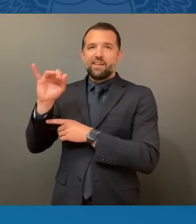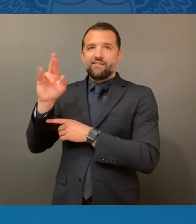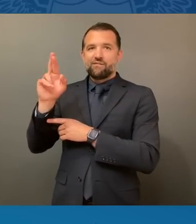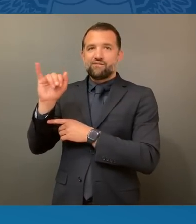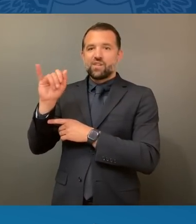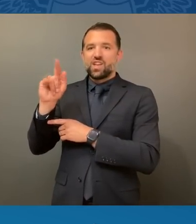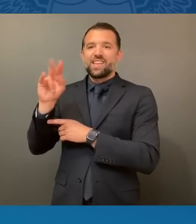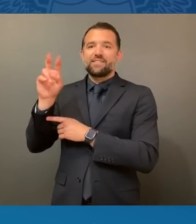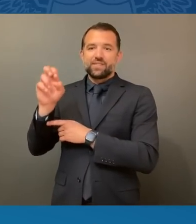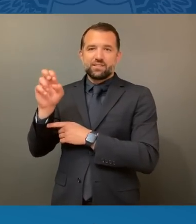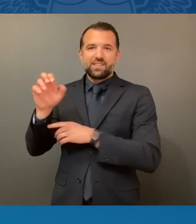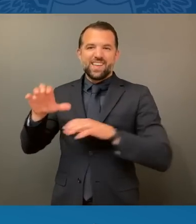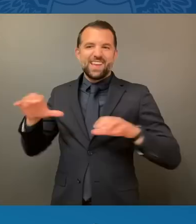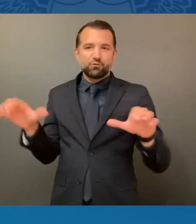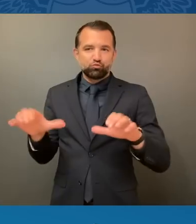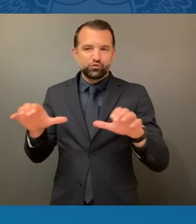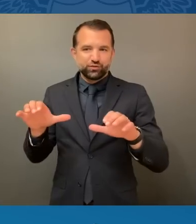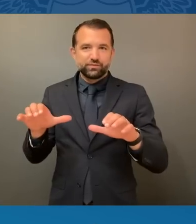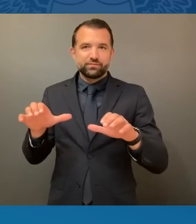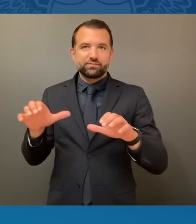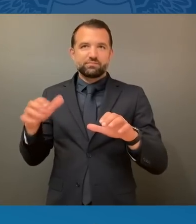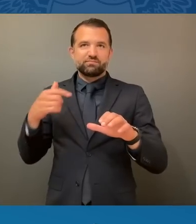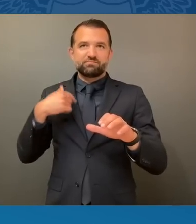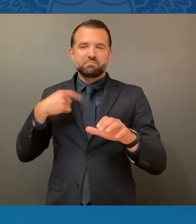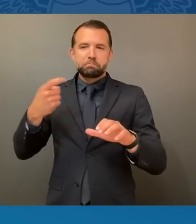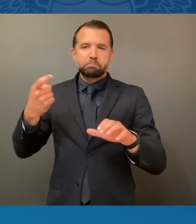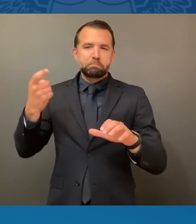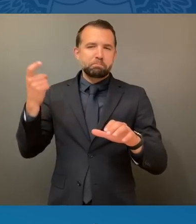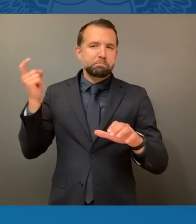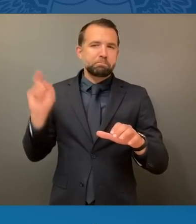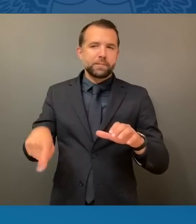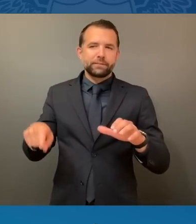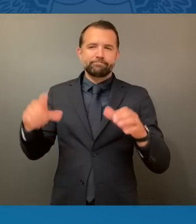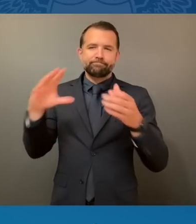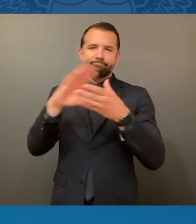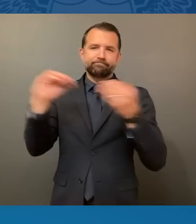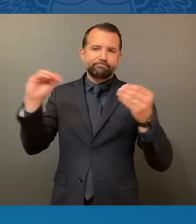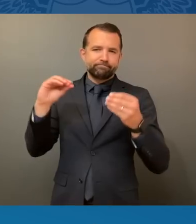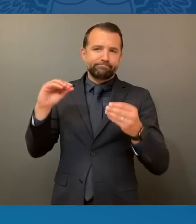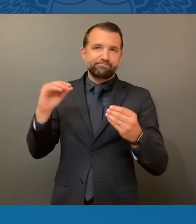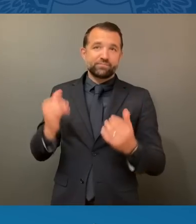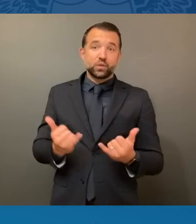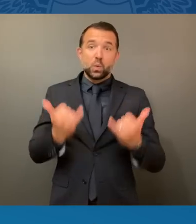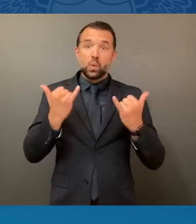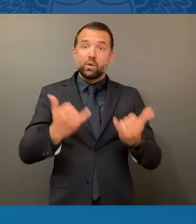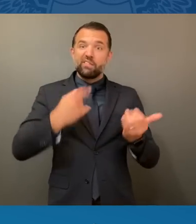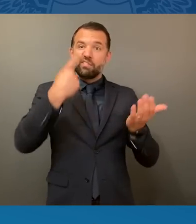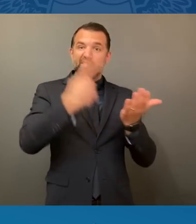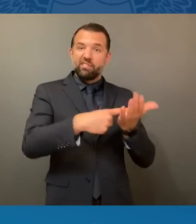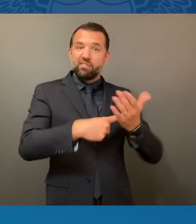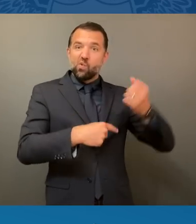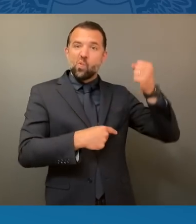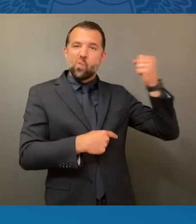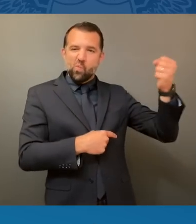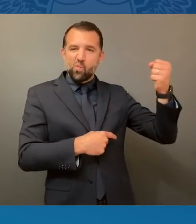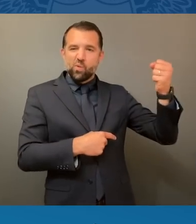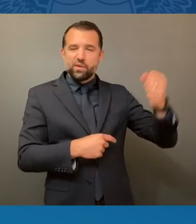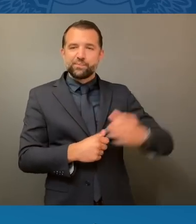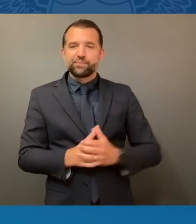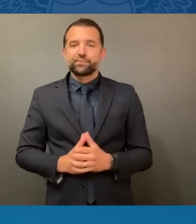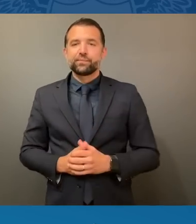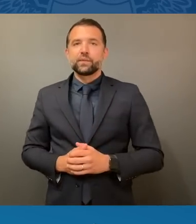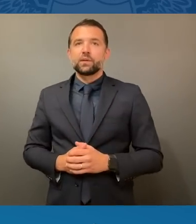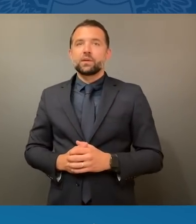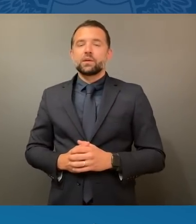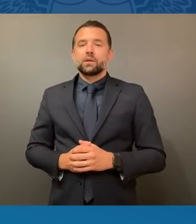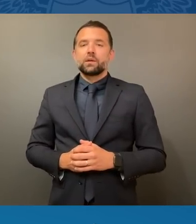speak about it. And I'm sure that I share the sentiment and